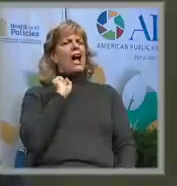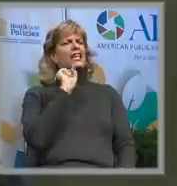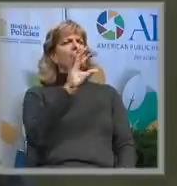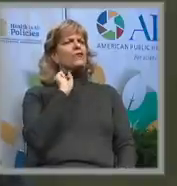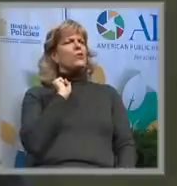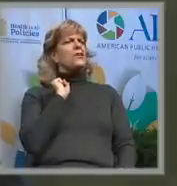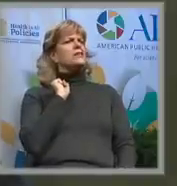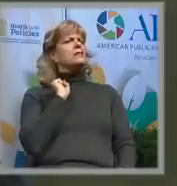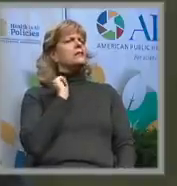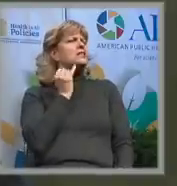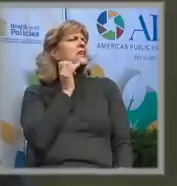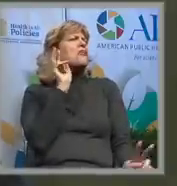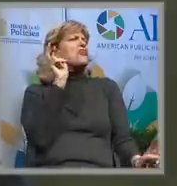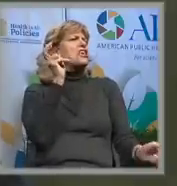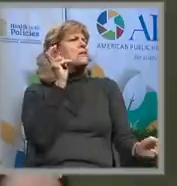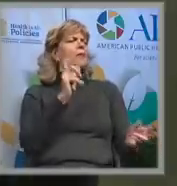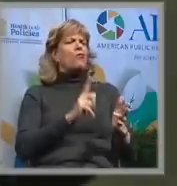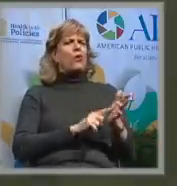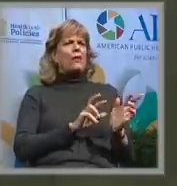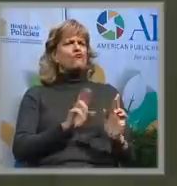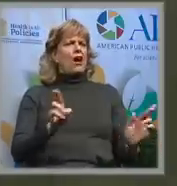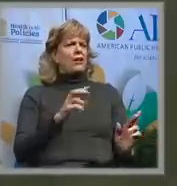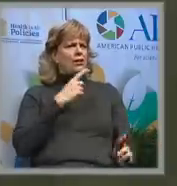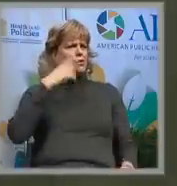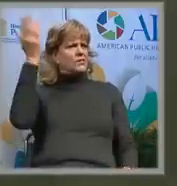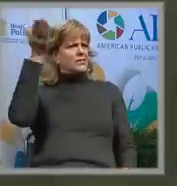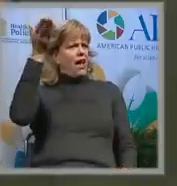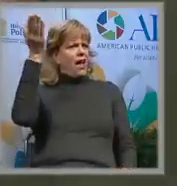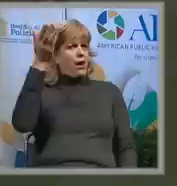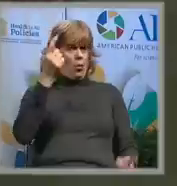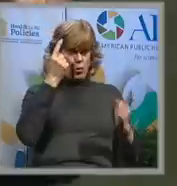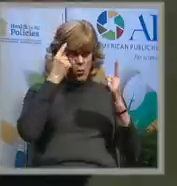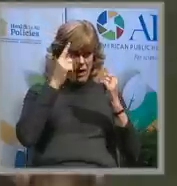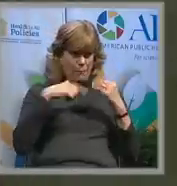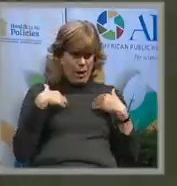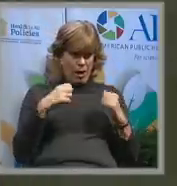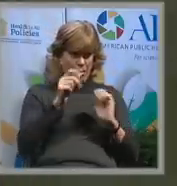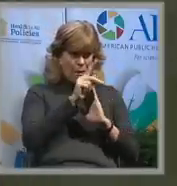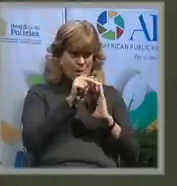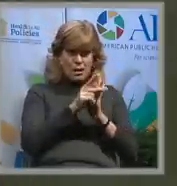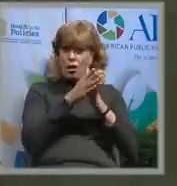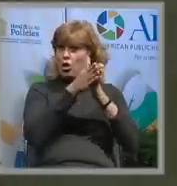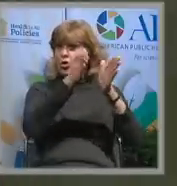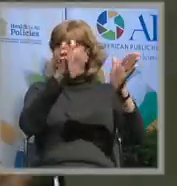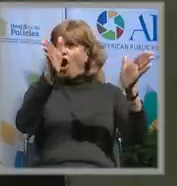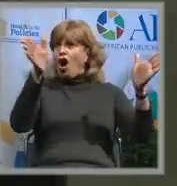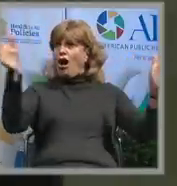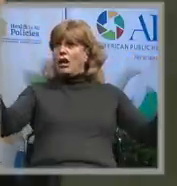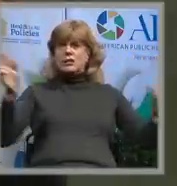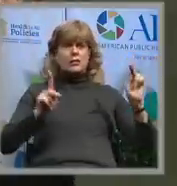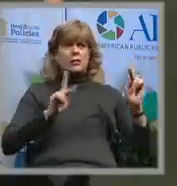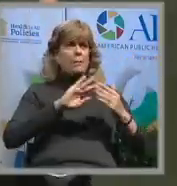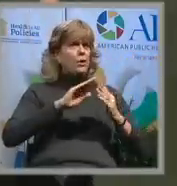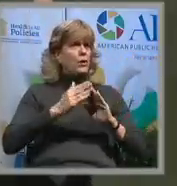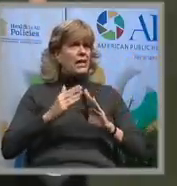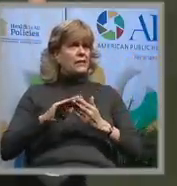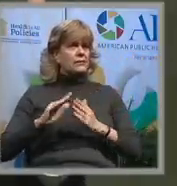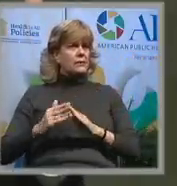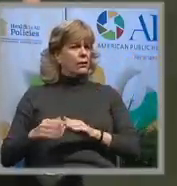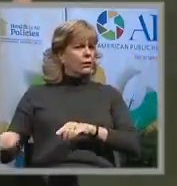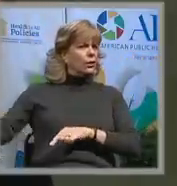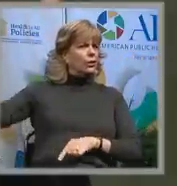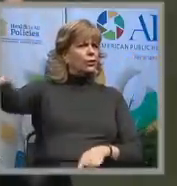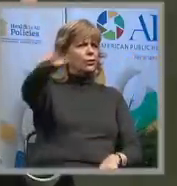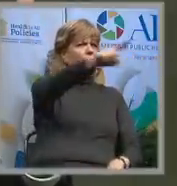as a theme of what I'm about to say as you think about health policies across sectors, that you are